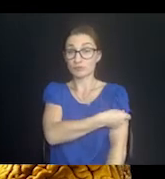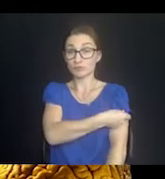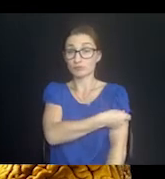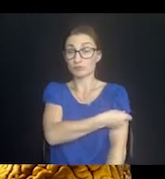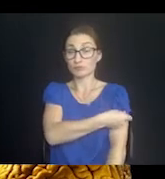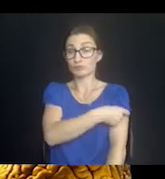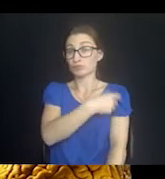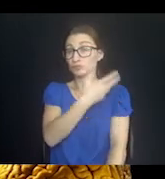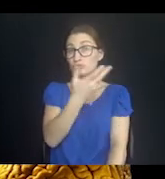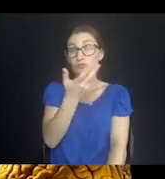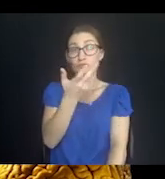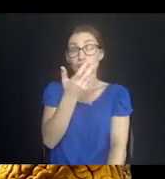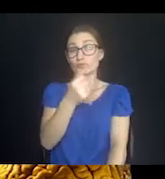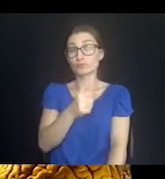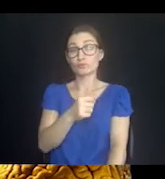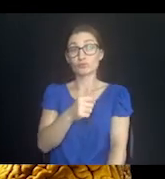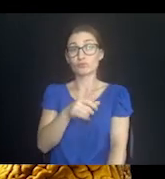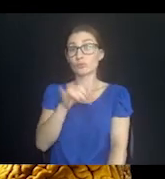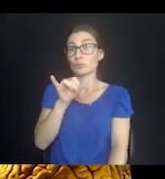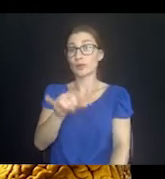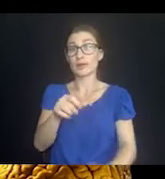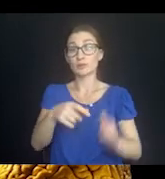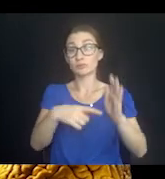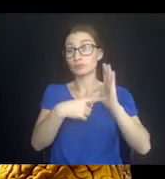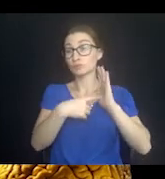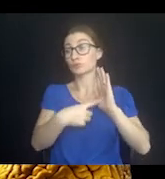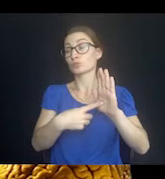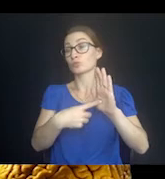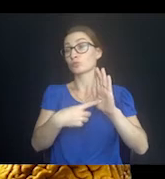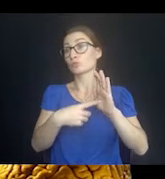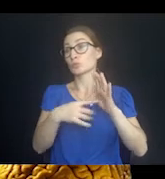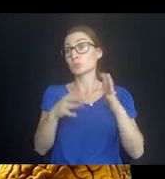having a vaccination